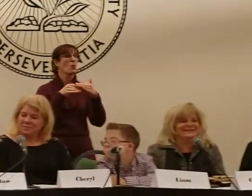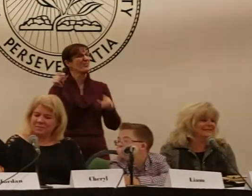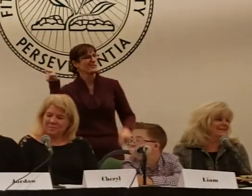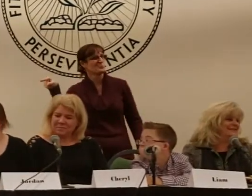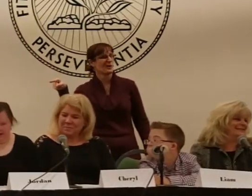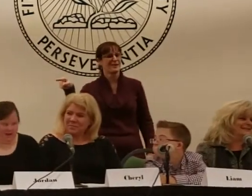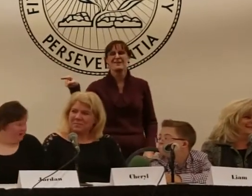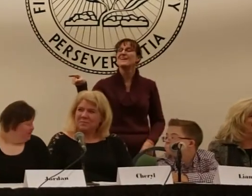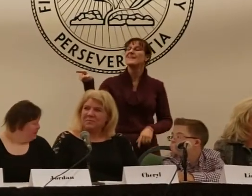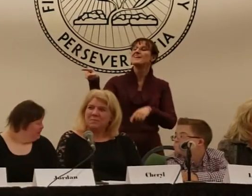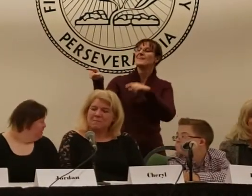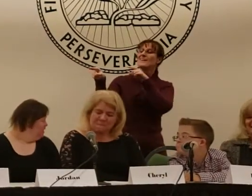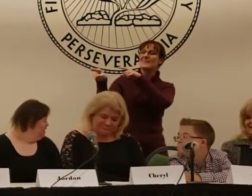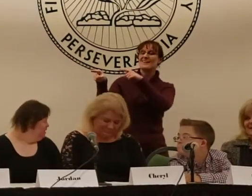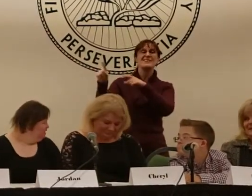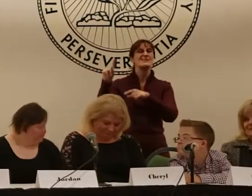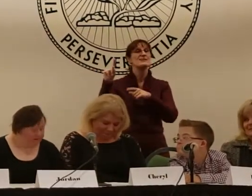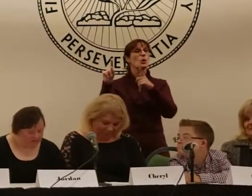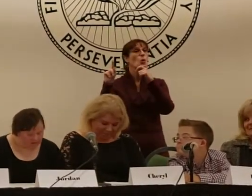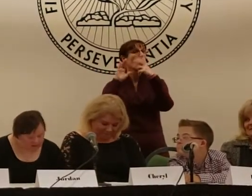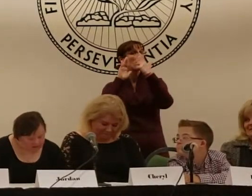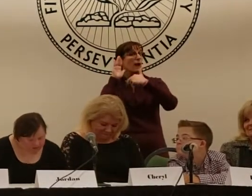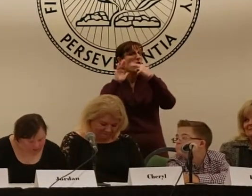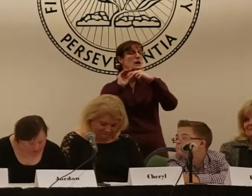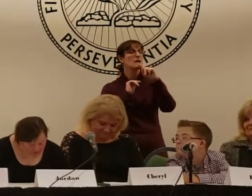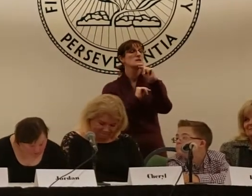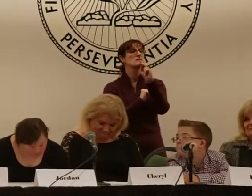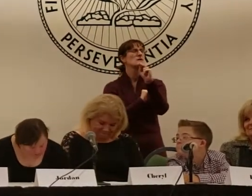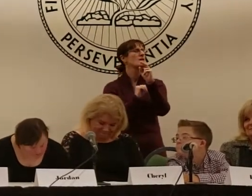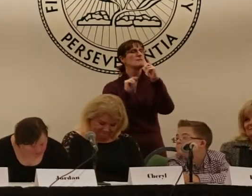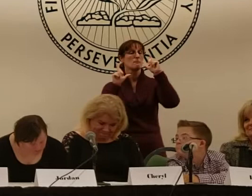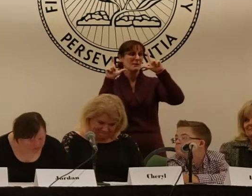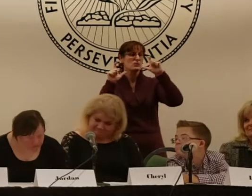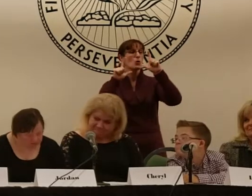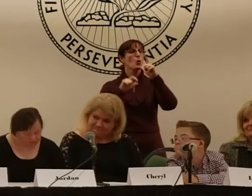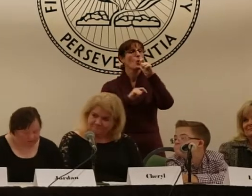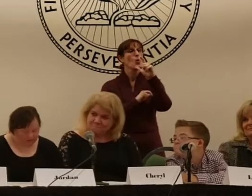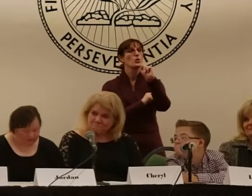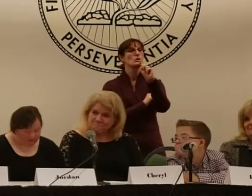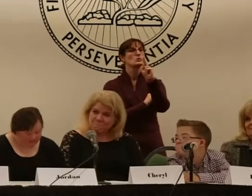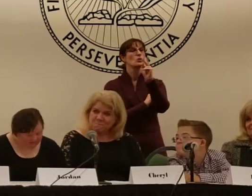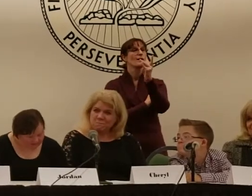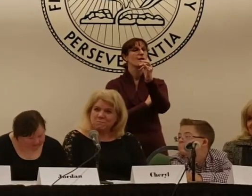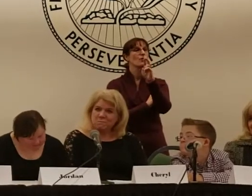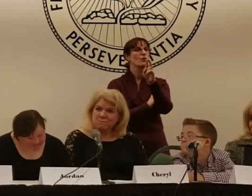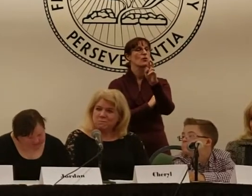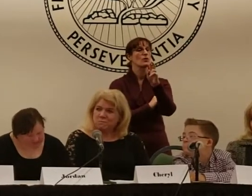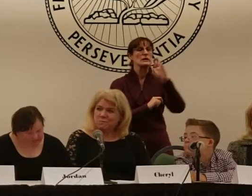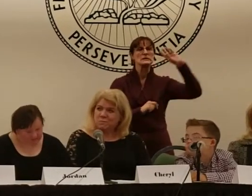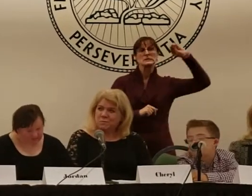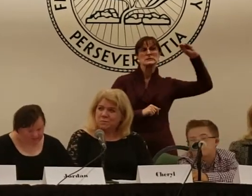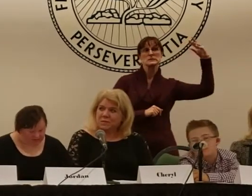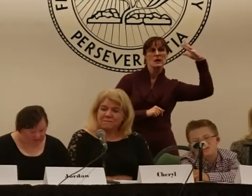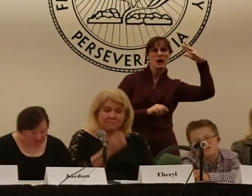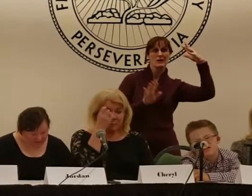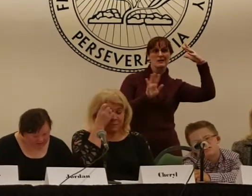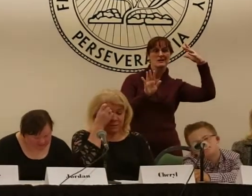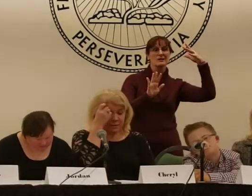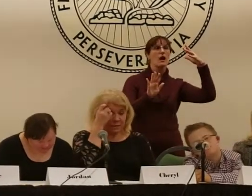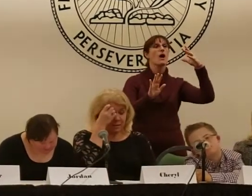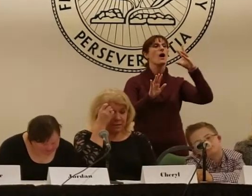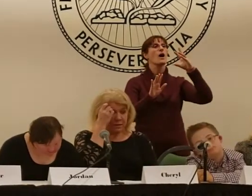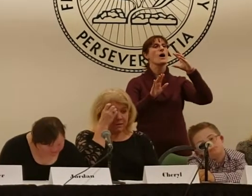is actually one of Tucker's photos. It may look to you like the sun. It is actually a pipe that